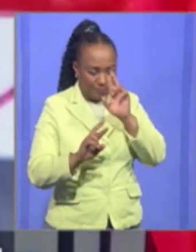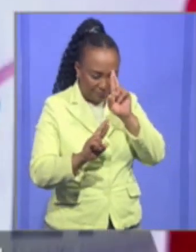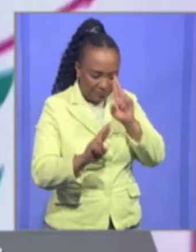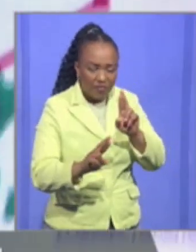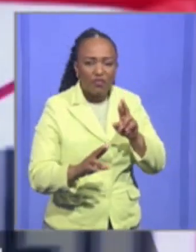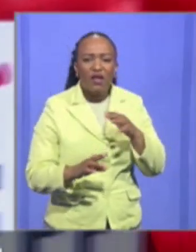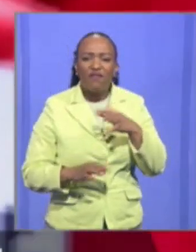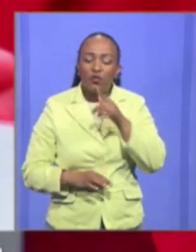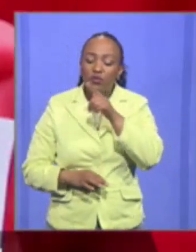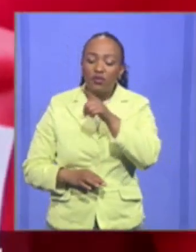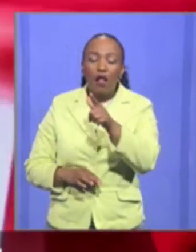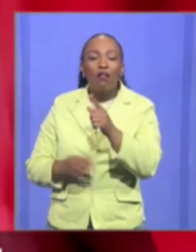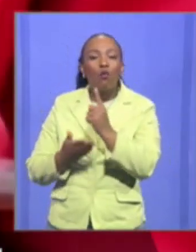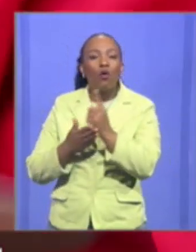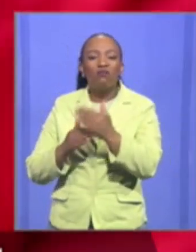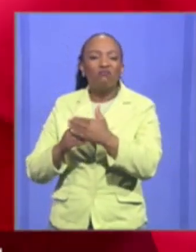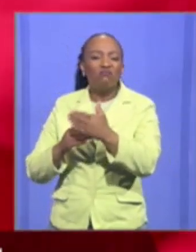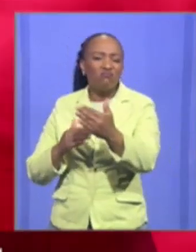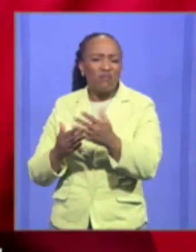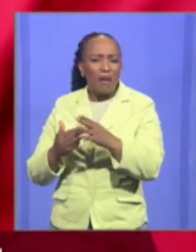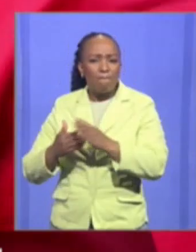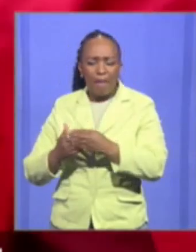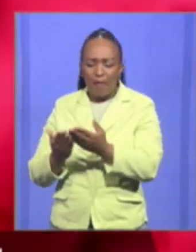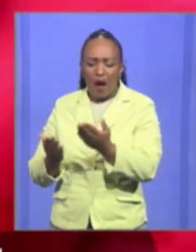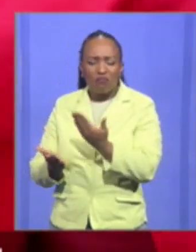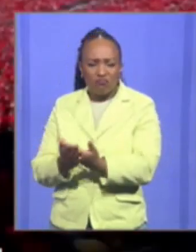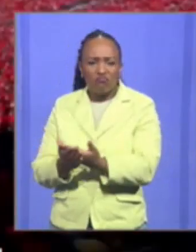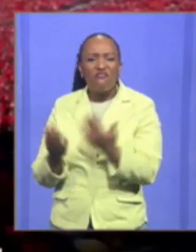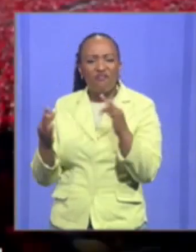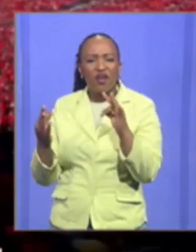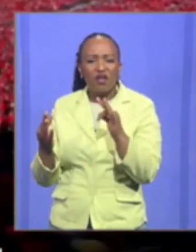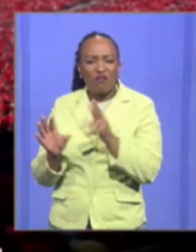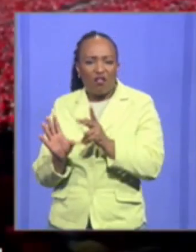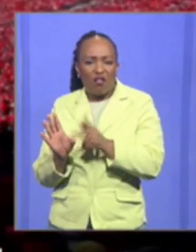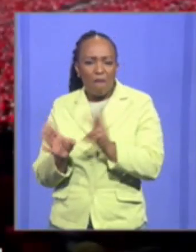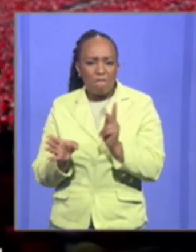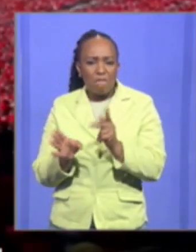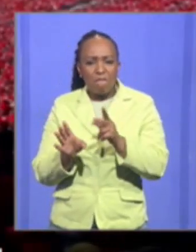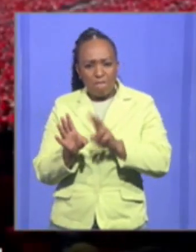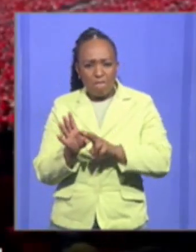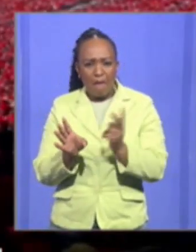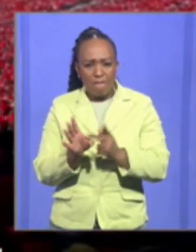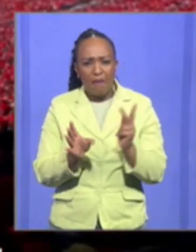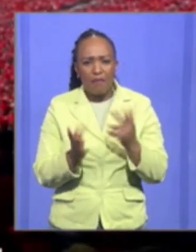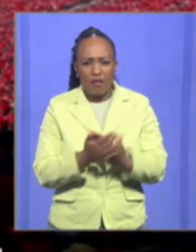mo dibekeng tšeo di tlago e le go seo se tla bontšha go karogano ka mokgatlong.